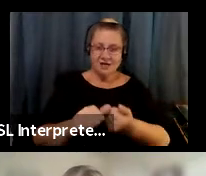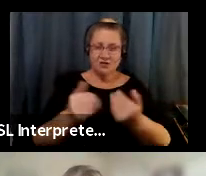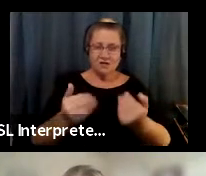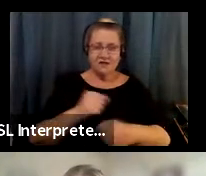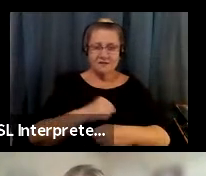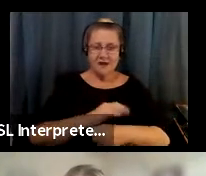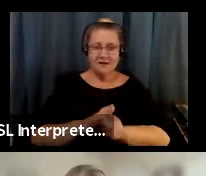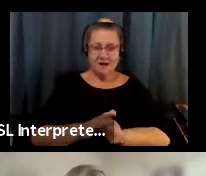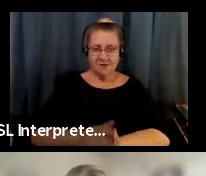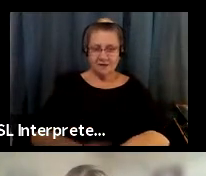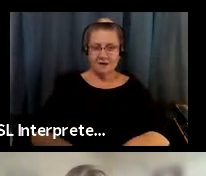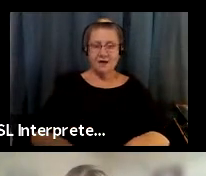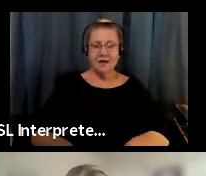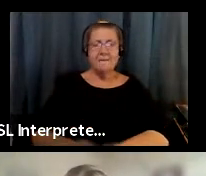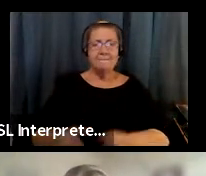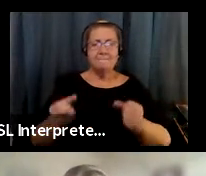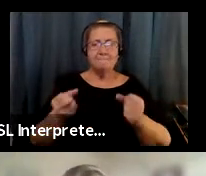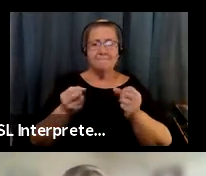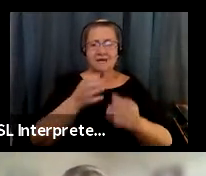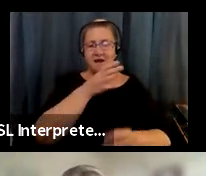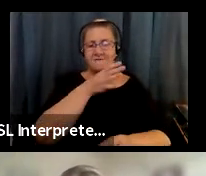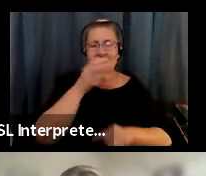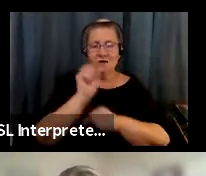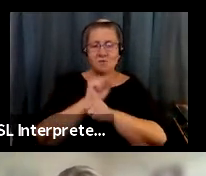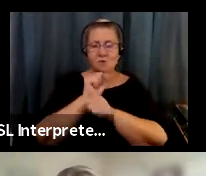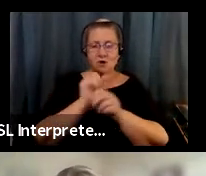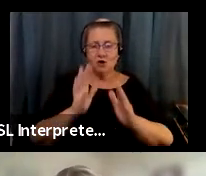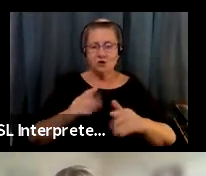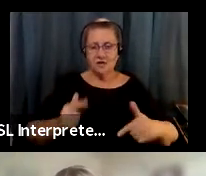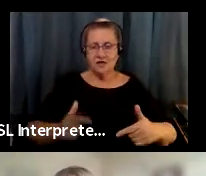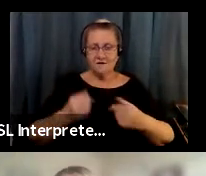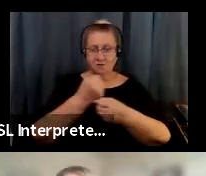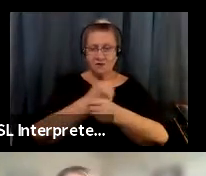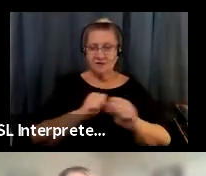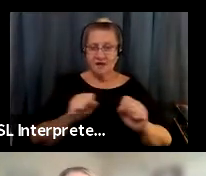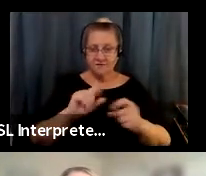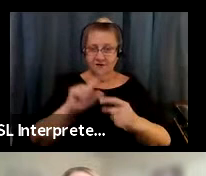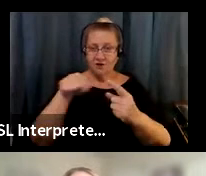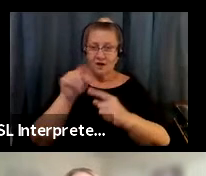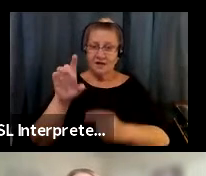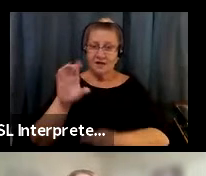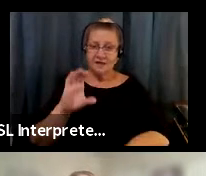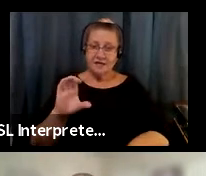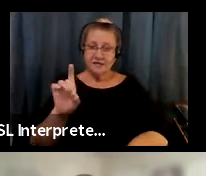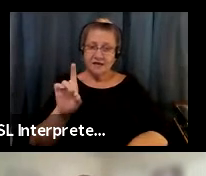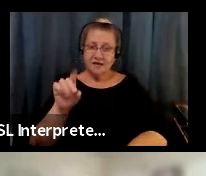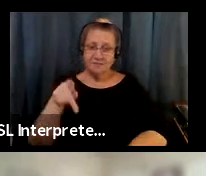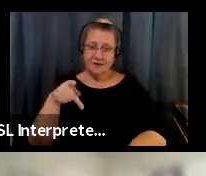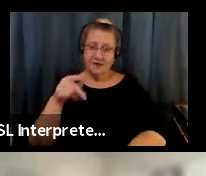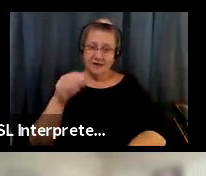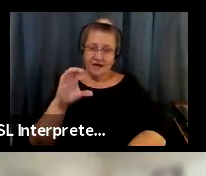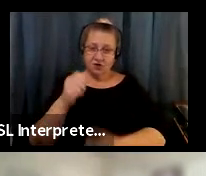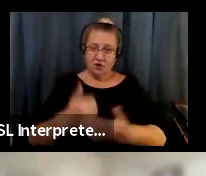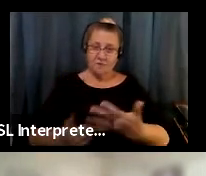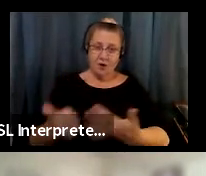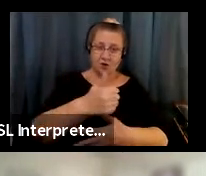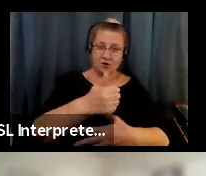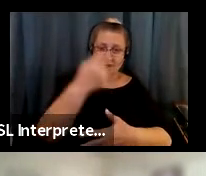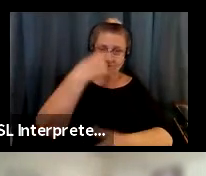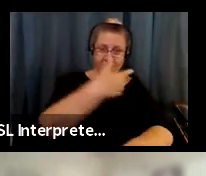Undoubtedly, many farm workers' lives were saved when CDPH prioritized them for